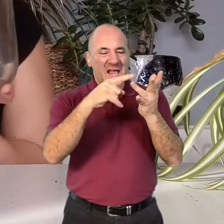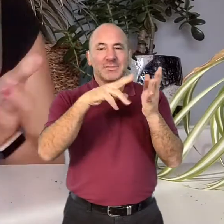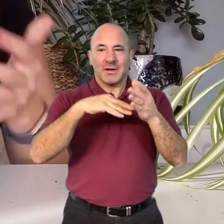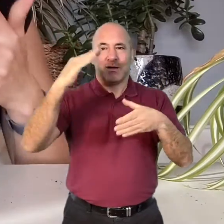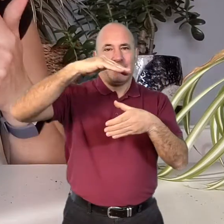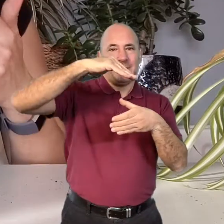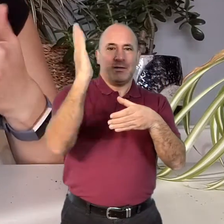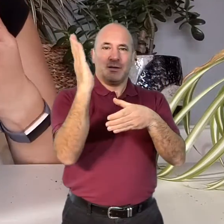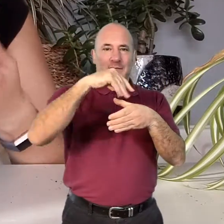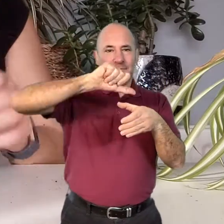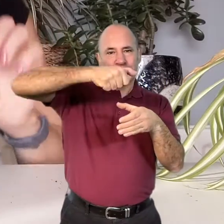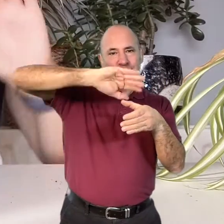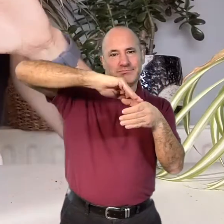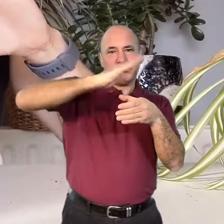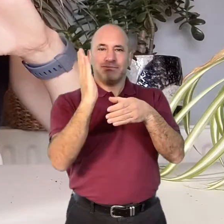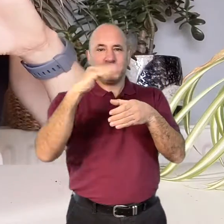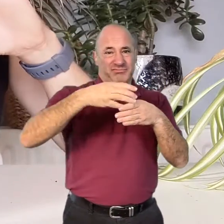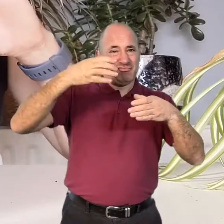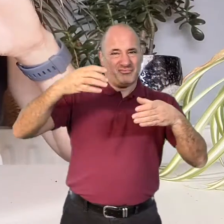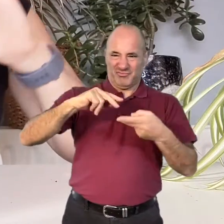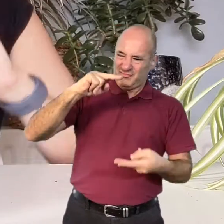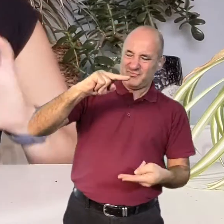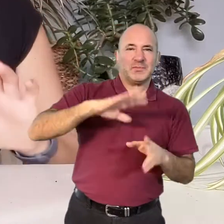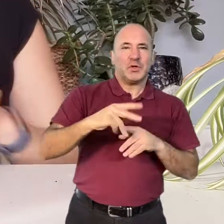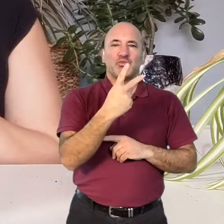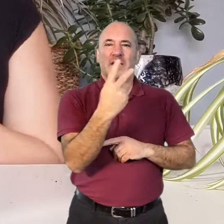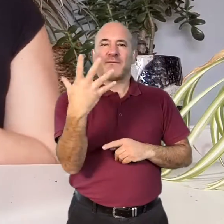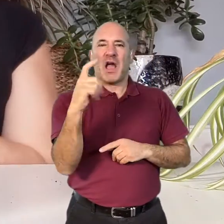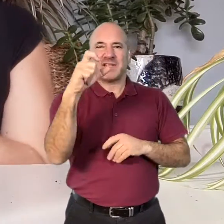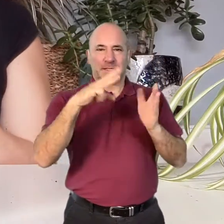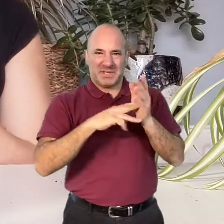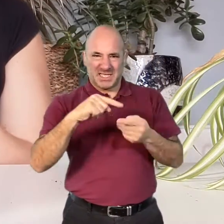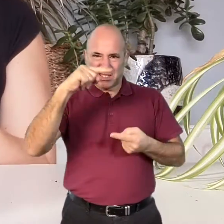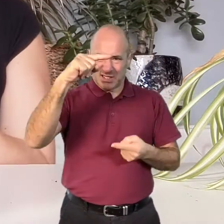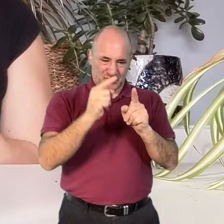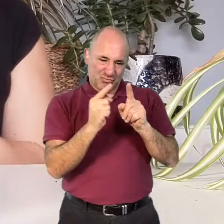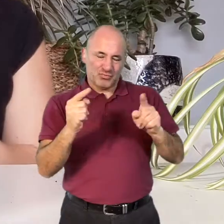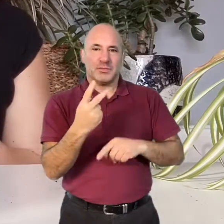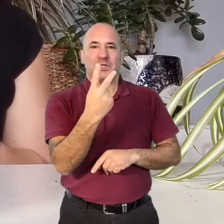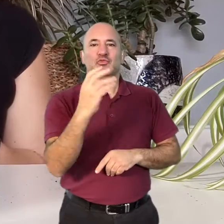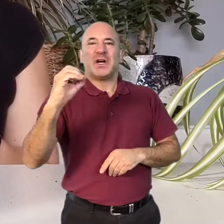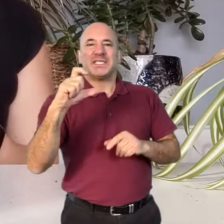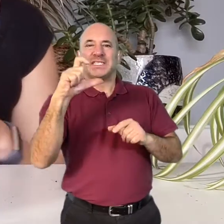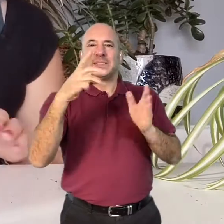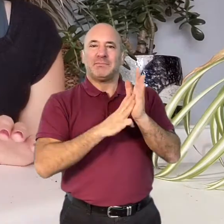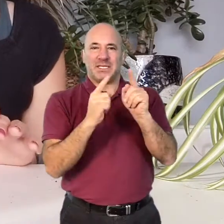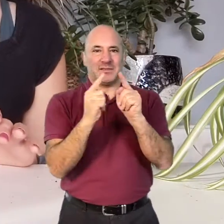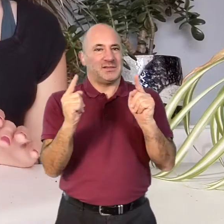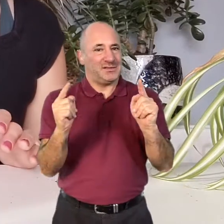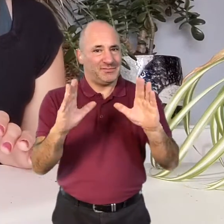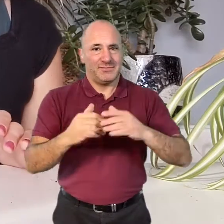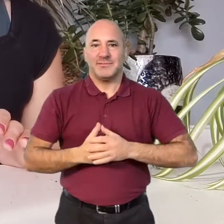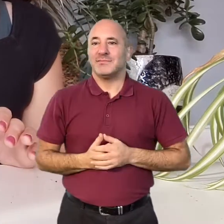mason jar here that's probably about 25 centimetres tall, about 20 centimetres